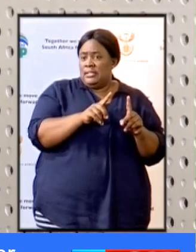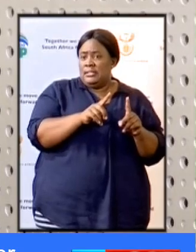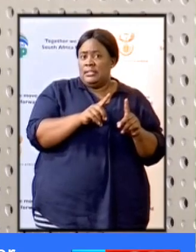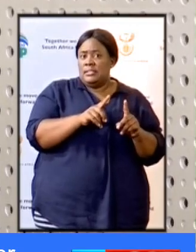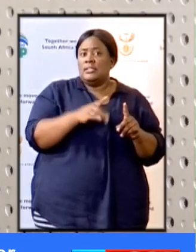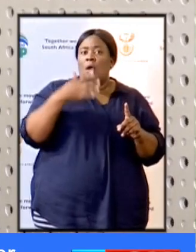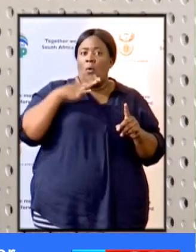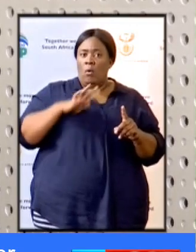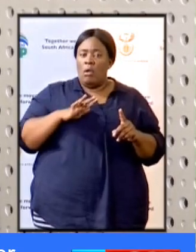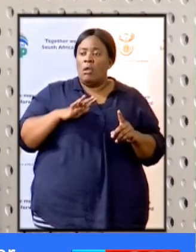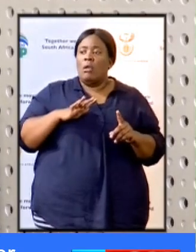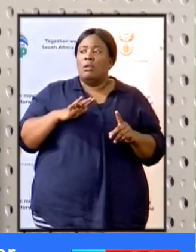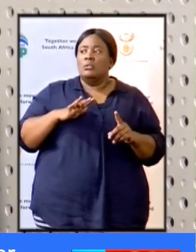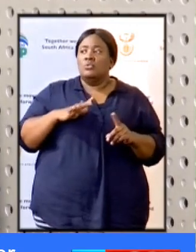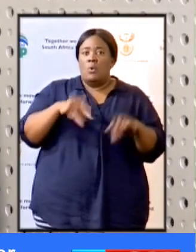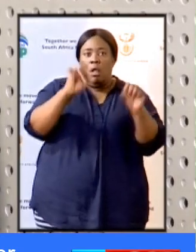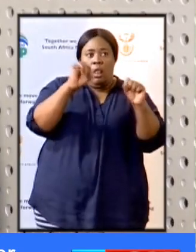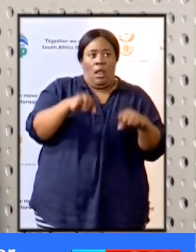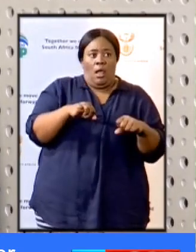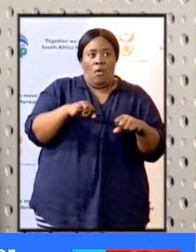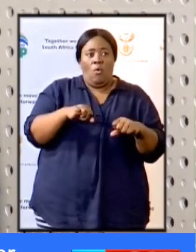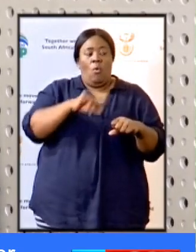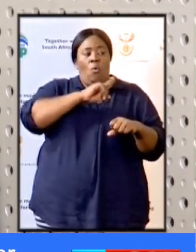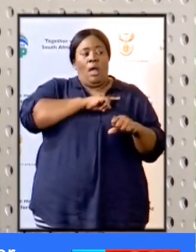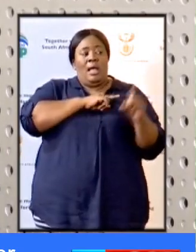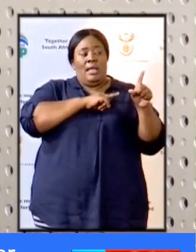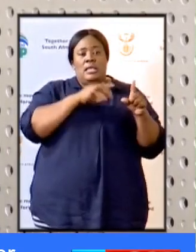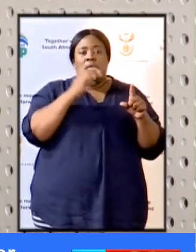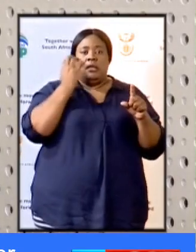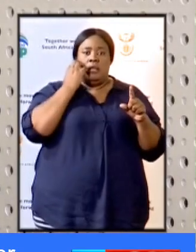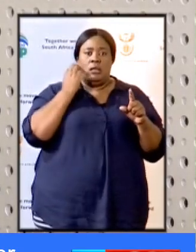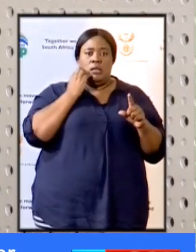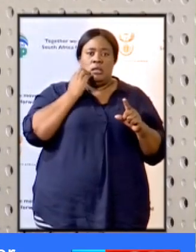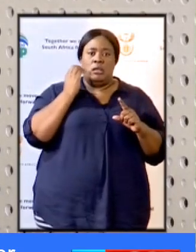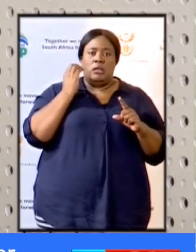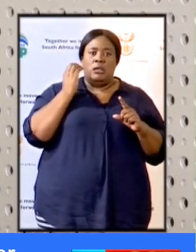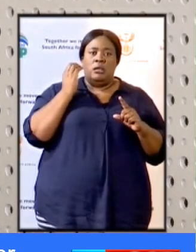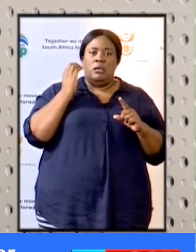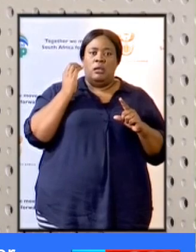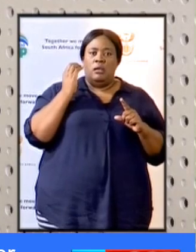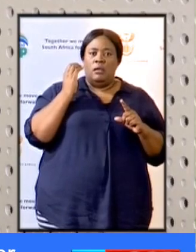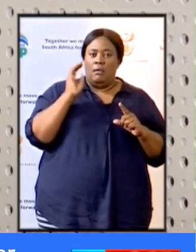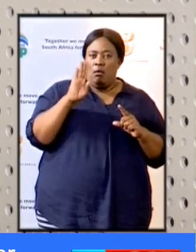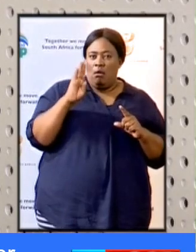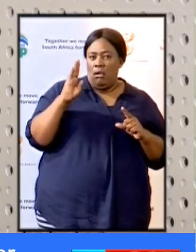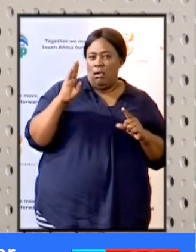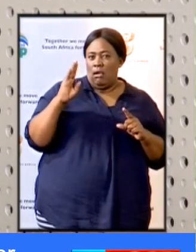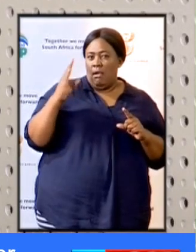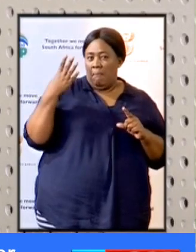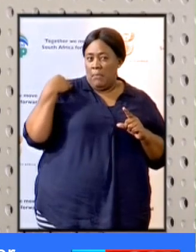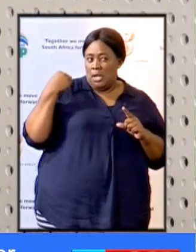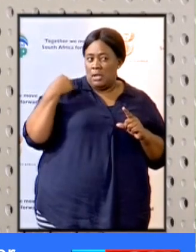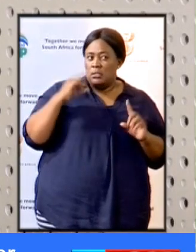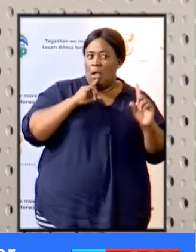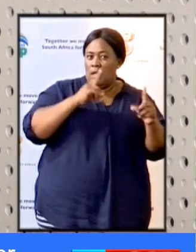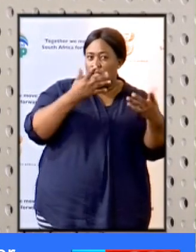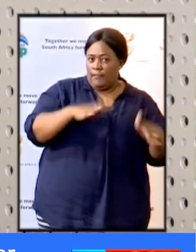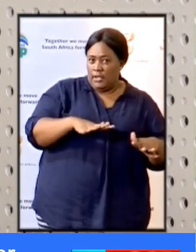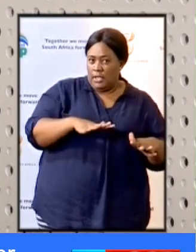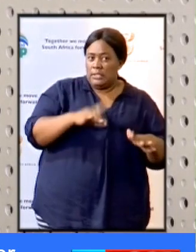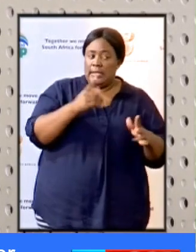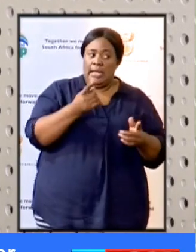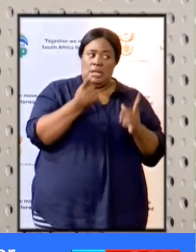so that as he answers his questions, she is also putting her mind to the other